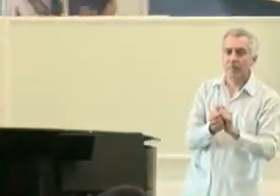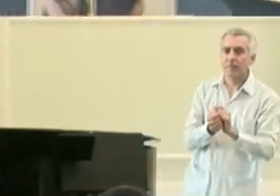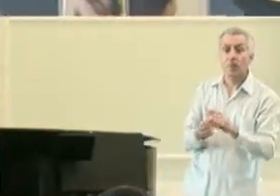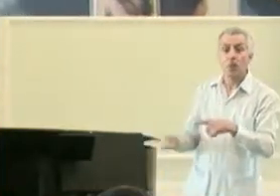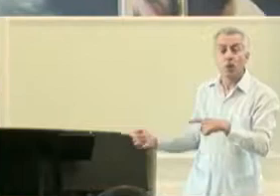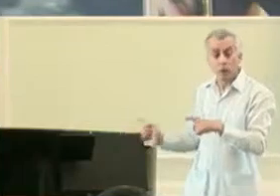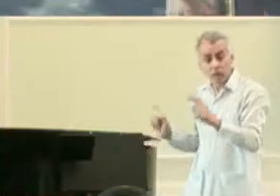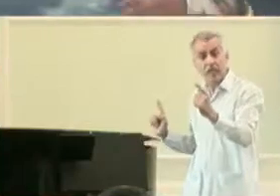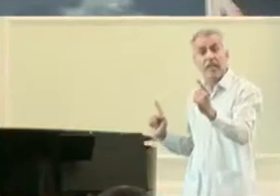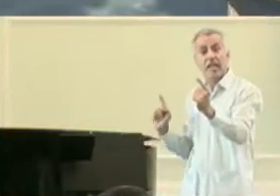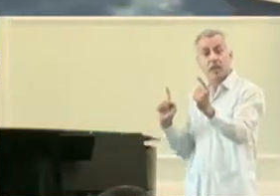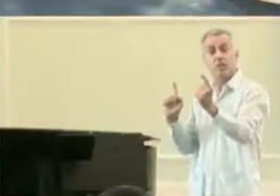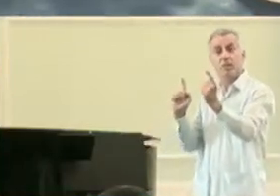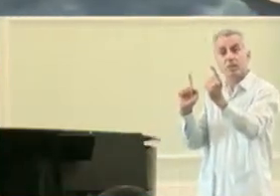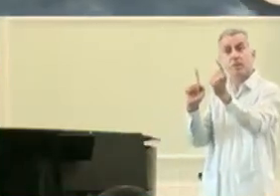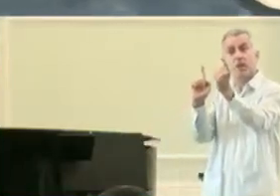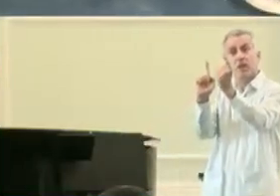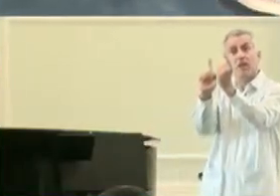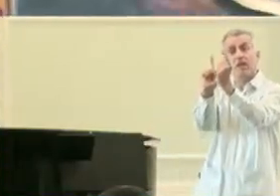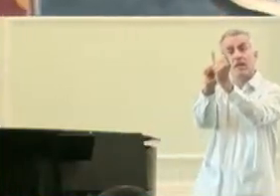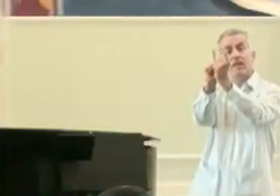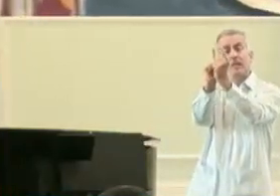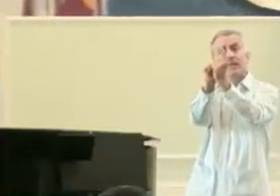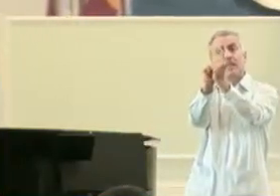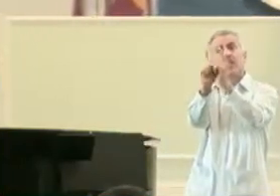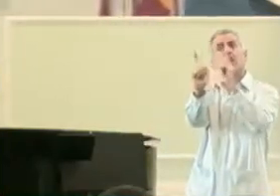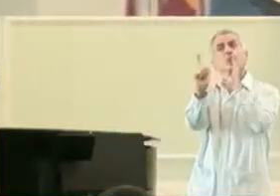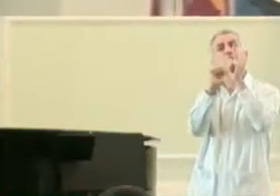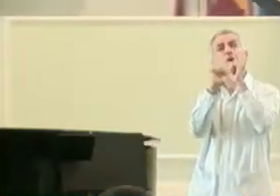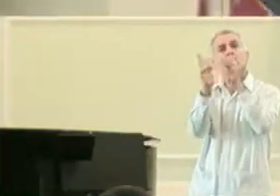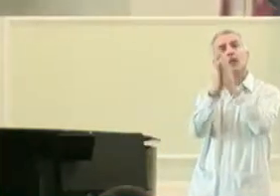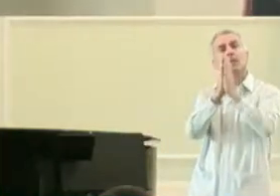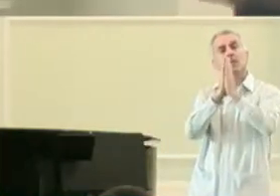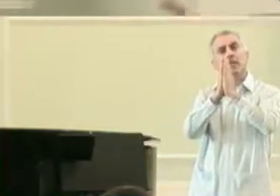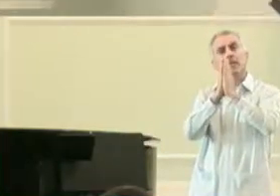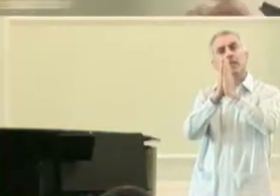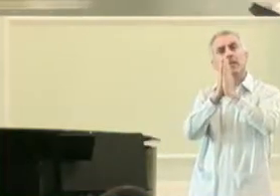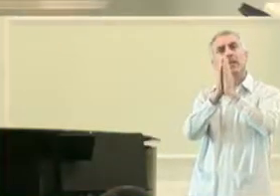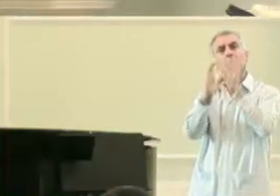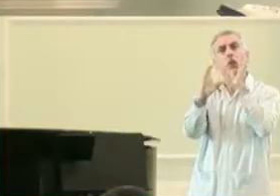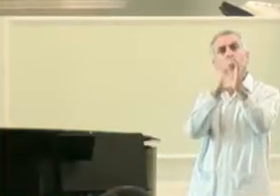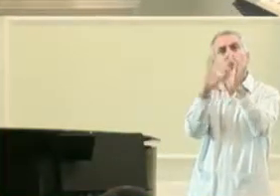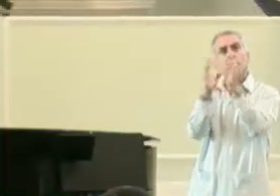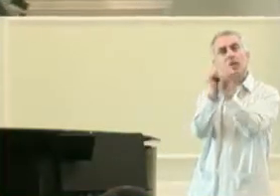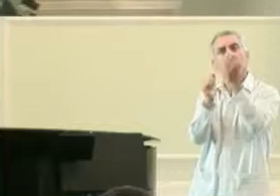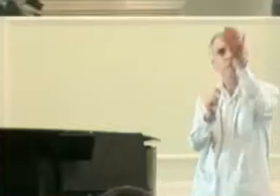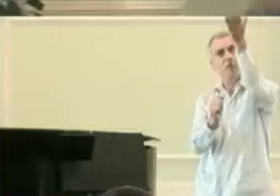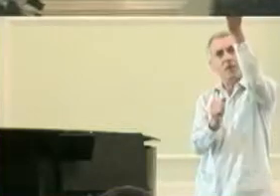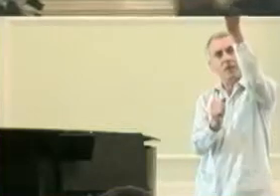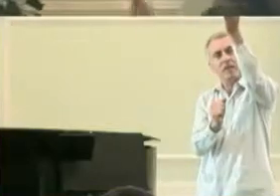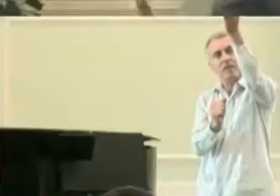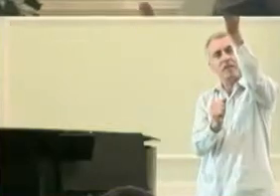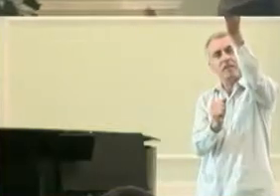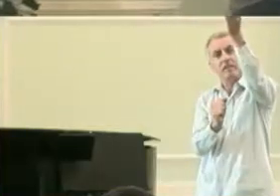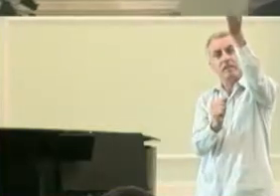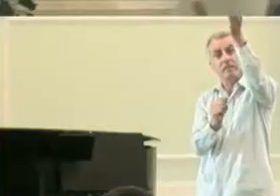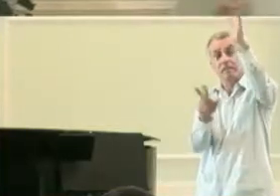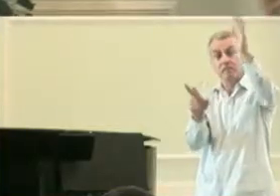up to God through prayer, and we talk to him through prayer, we commune with him through prayer, be